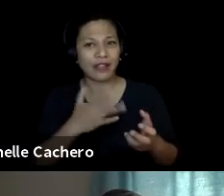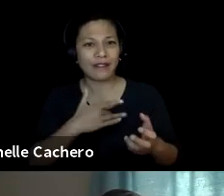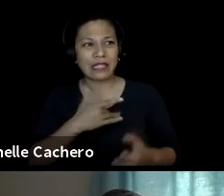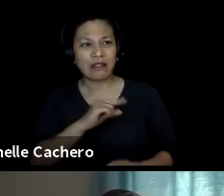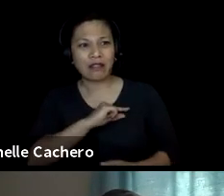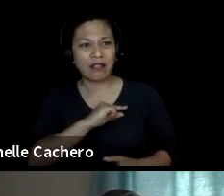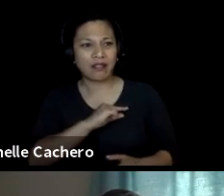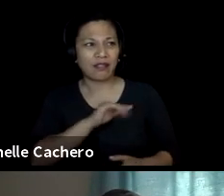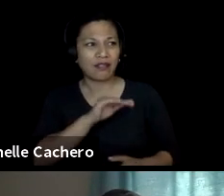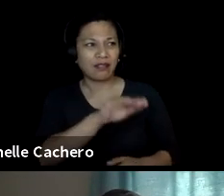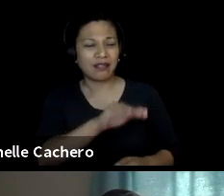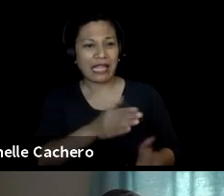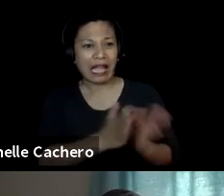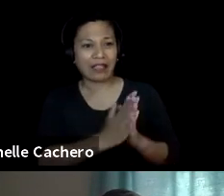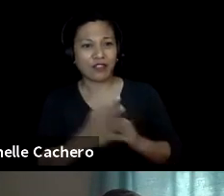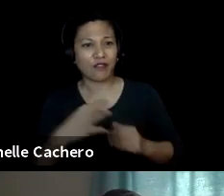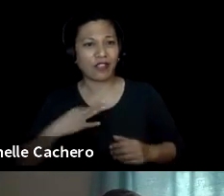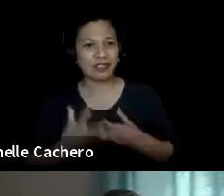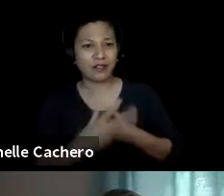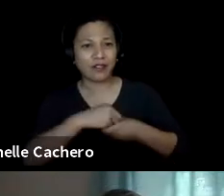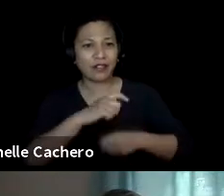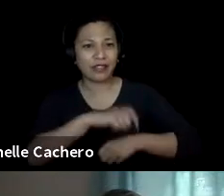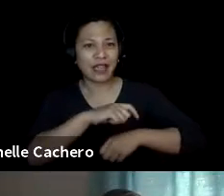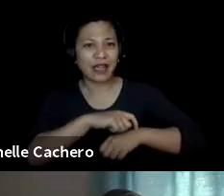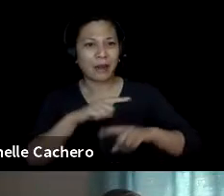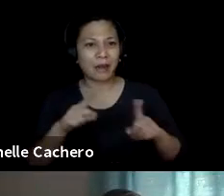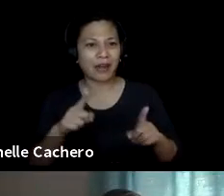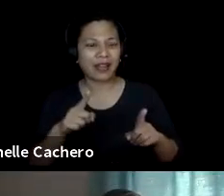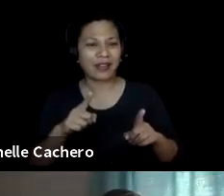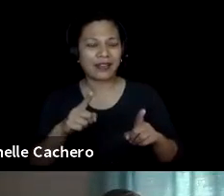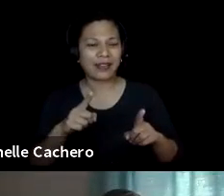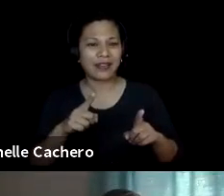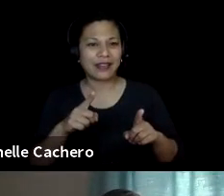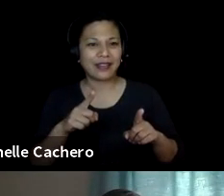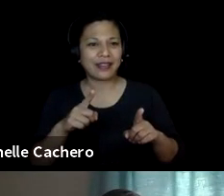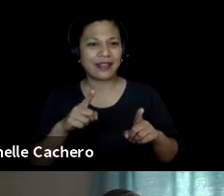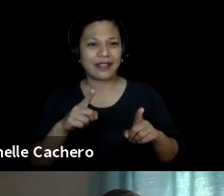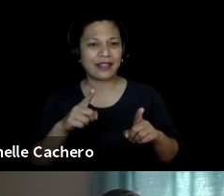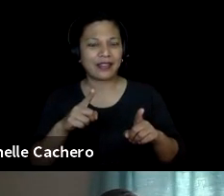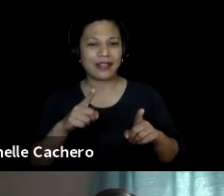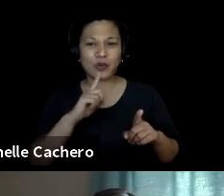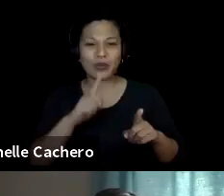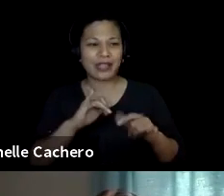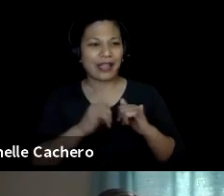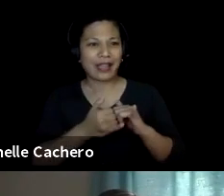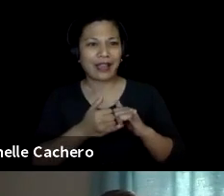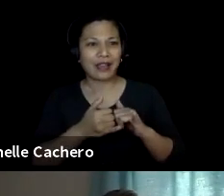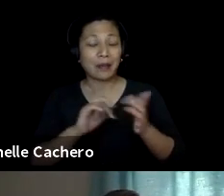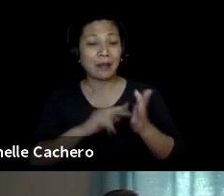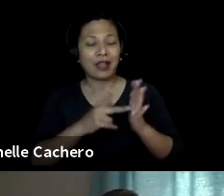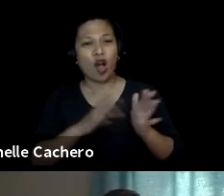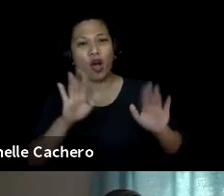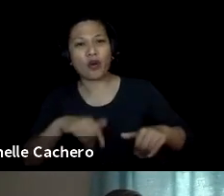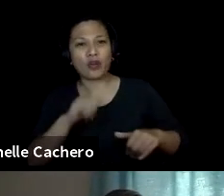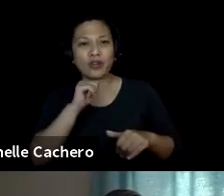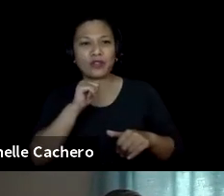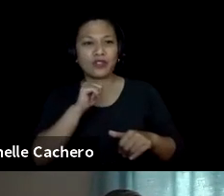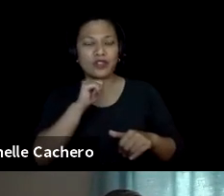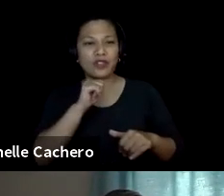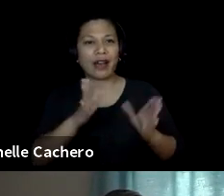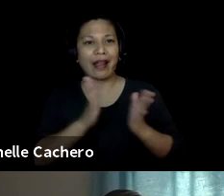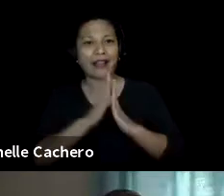well, I can't compensate them, so I'm not going to try and get that representation there,